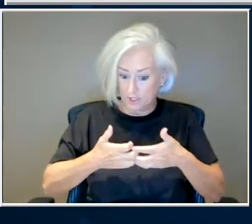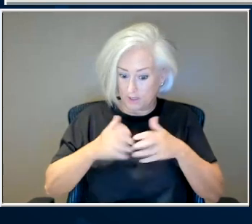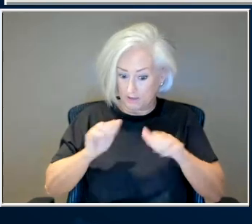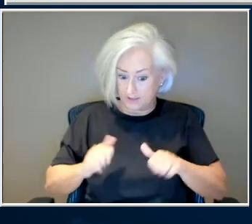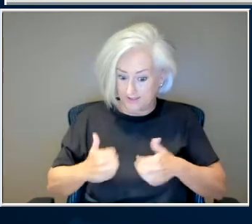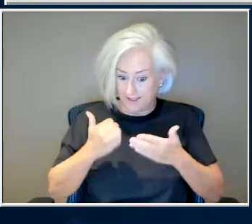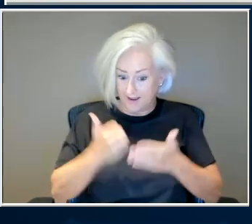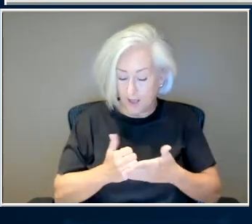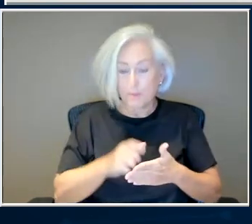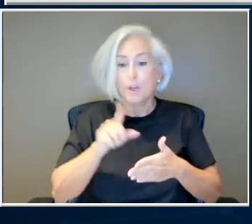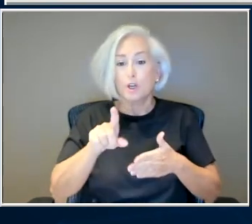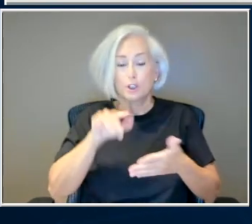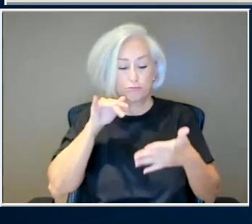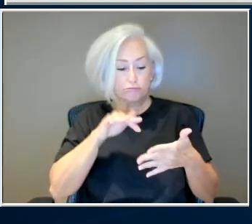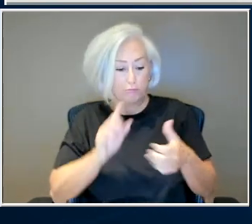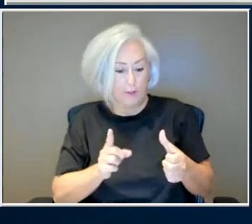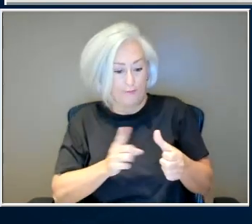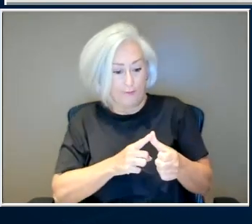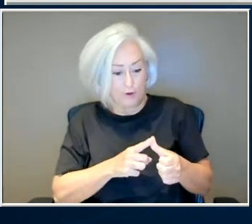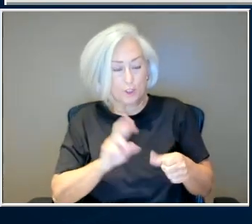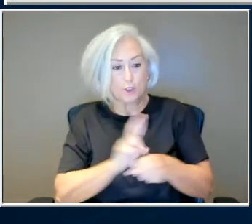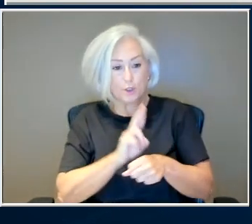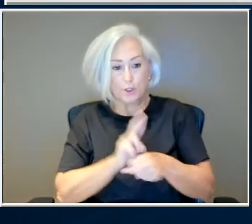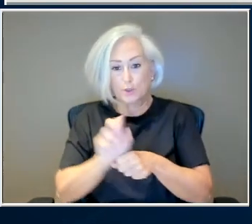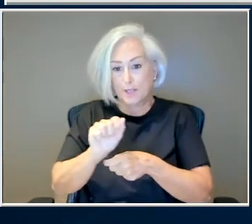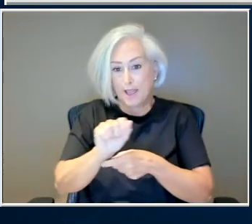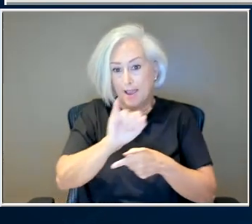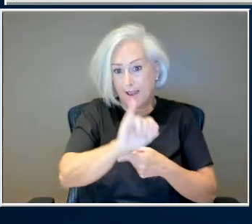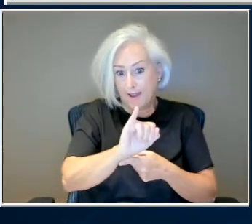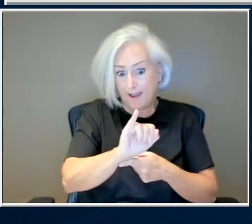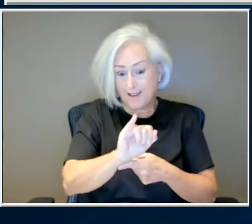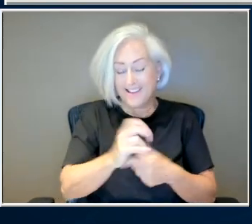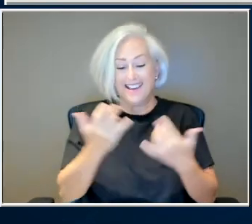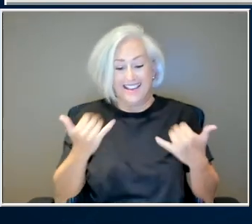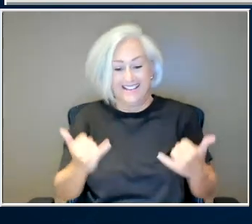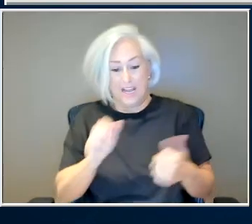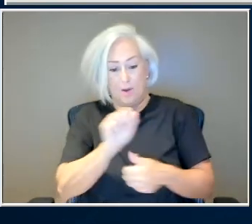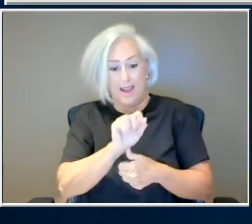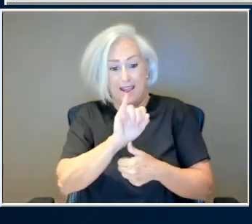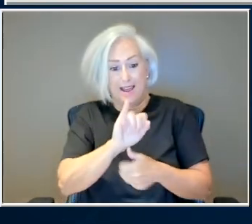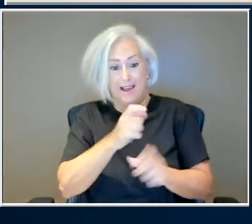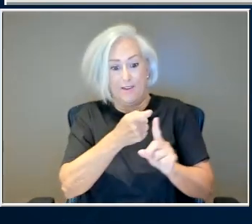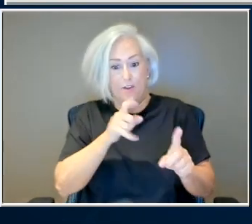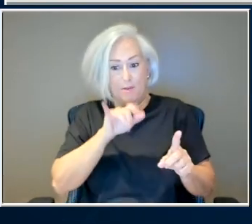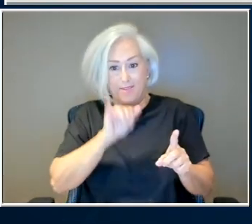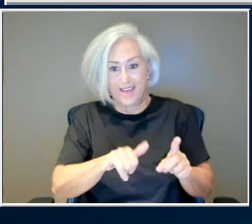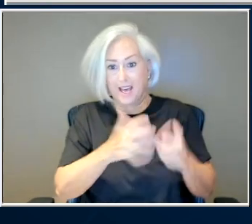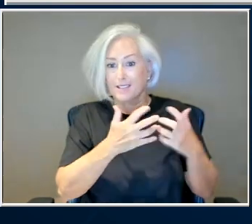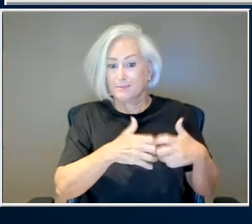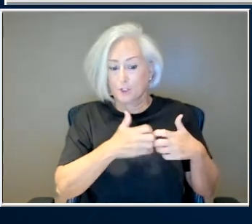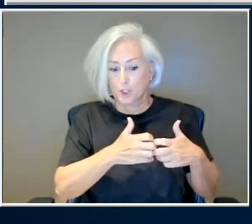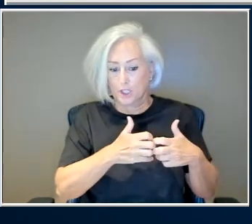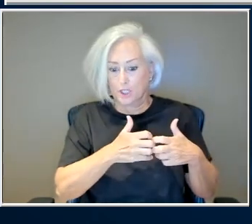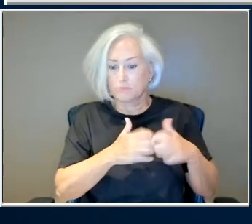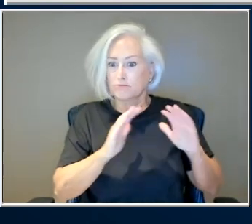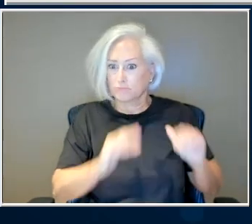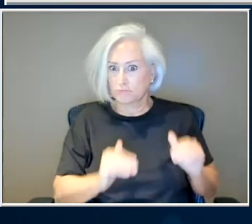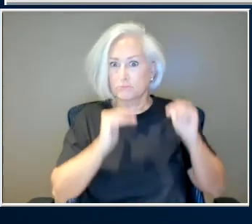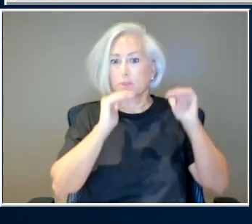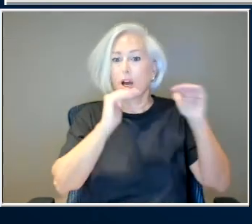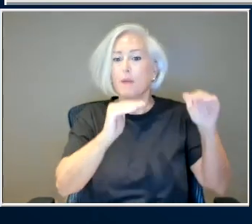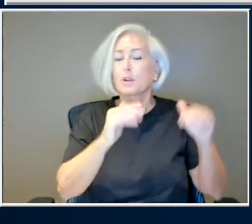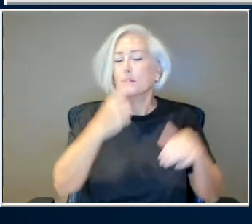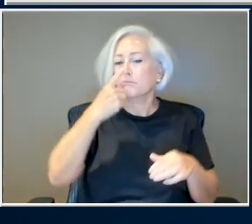artificial intelligence, and now the AI in that device is getting an upgrade. So can you explain the role of AI and